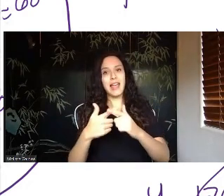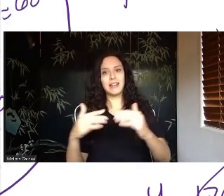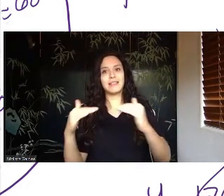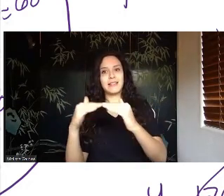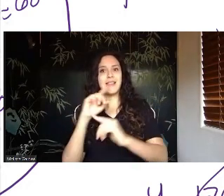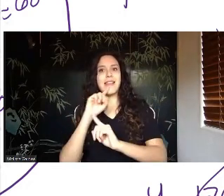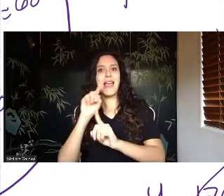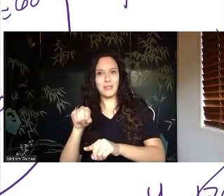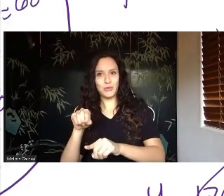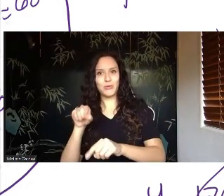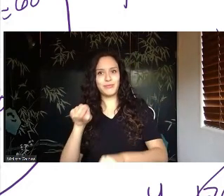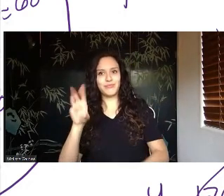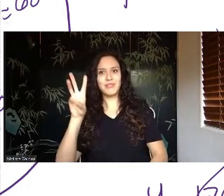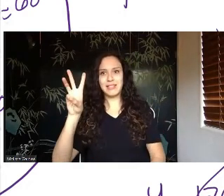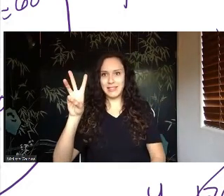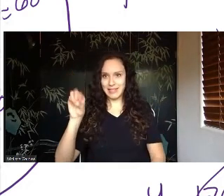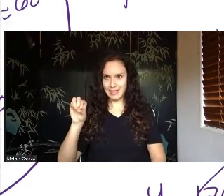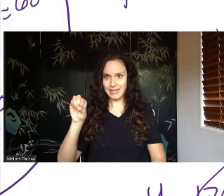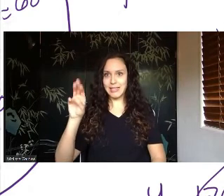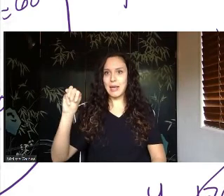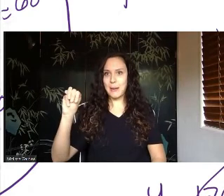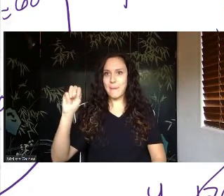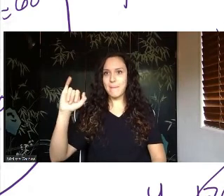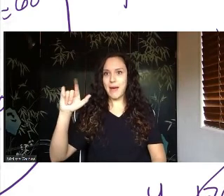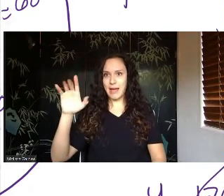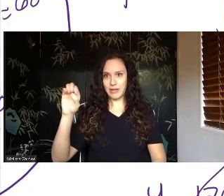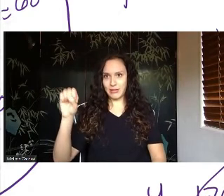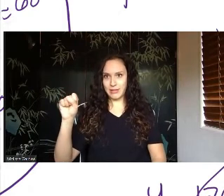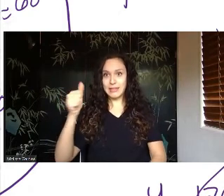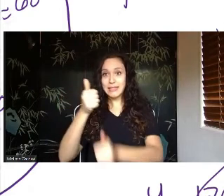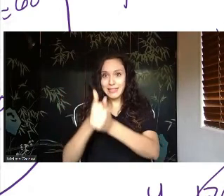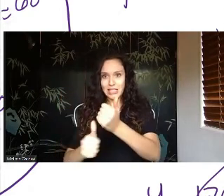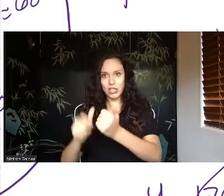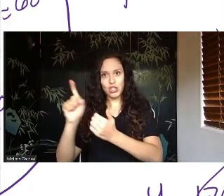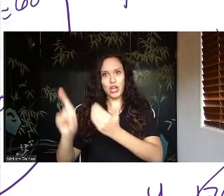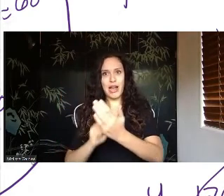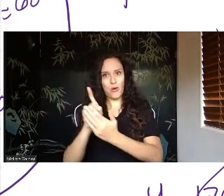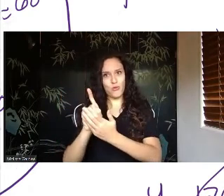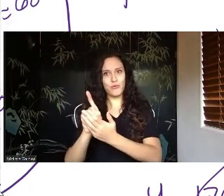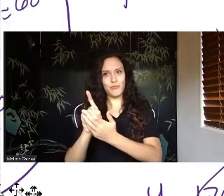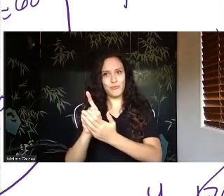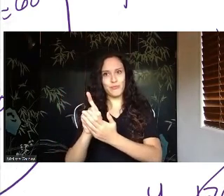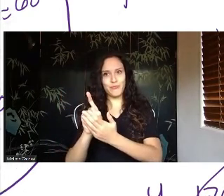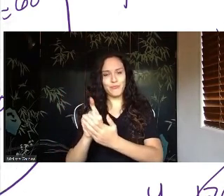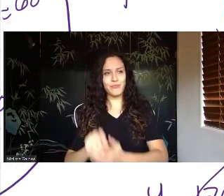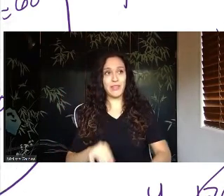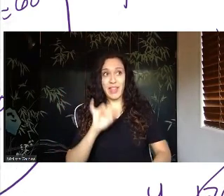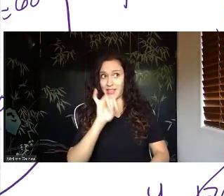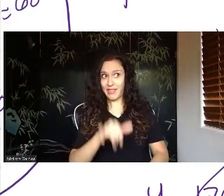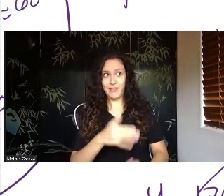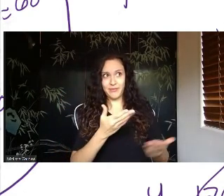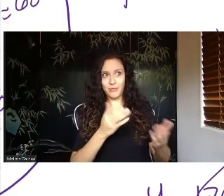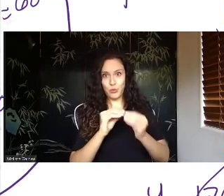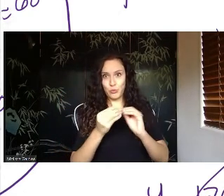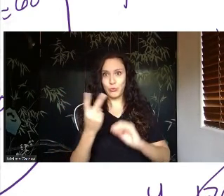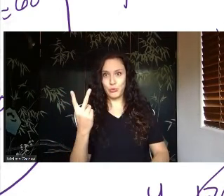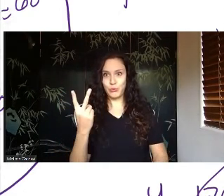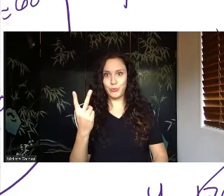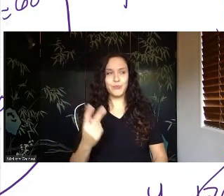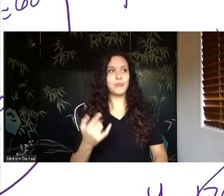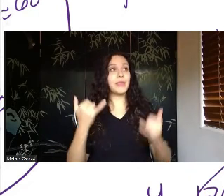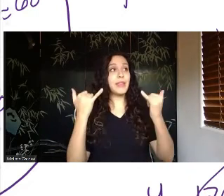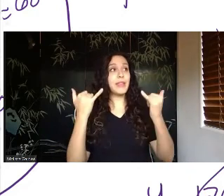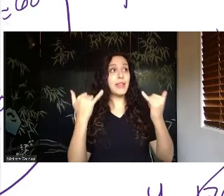there. And there's our answer right there. 60 miles every hour.